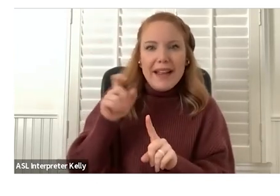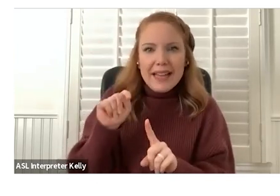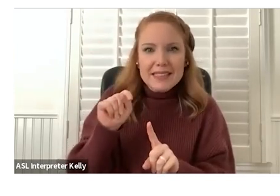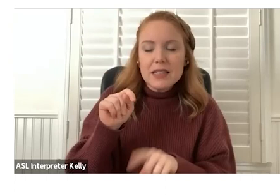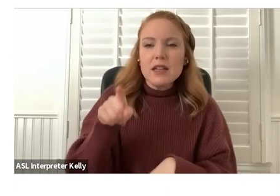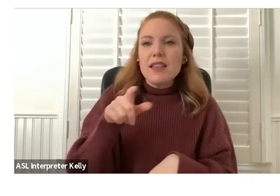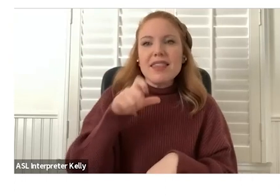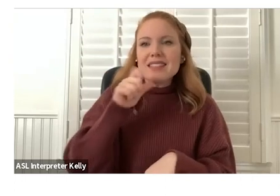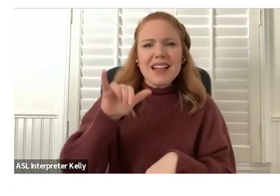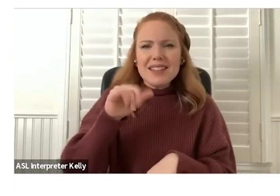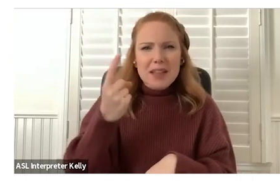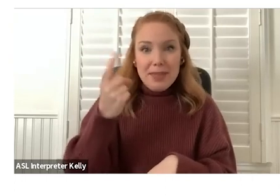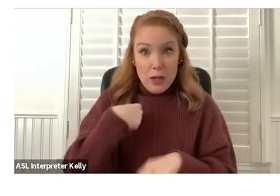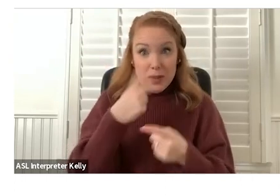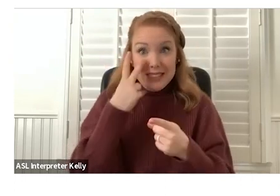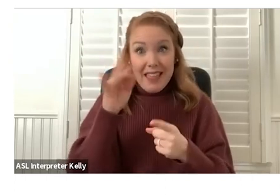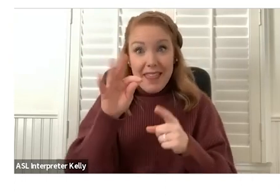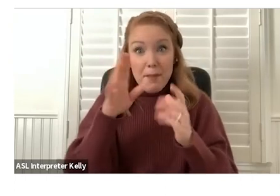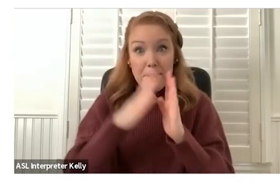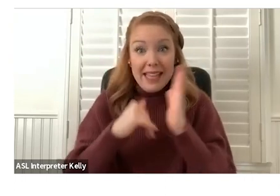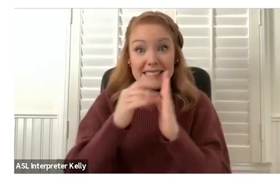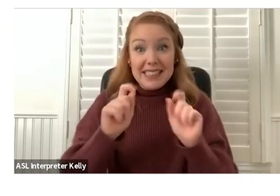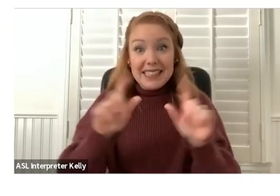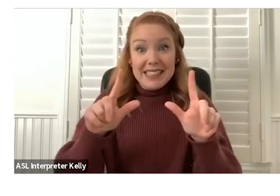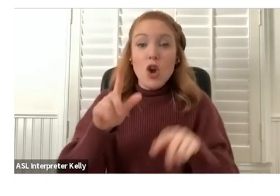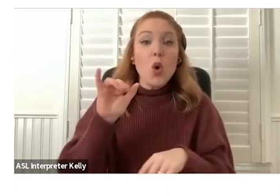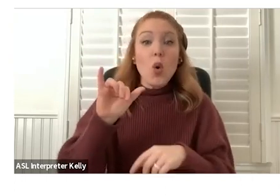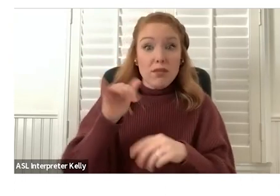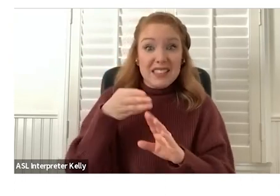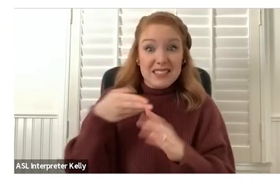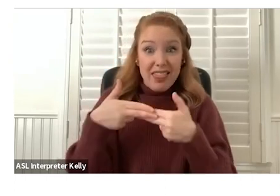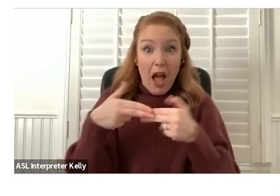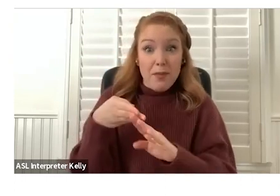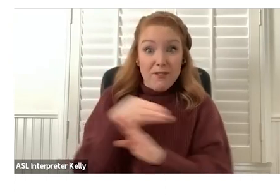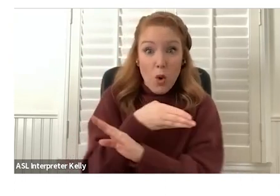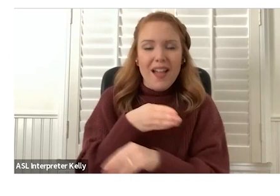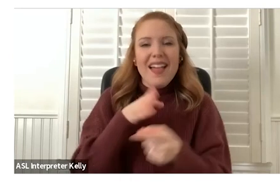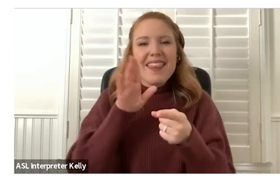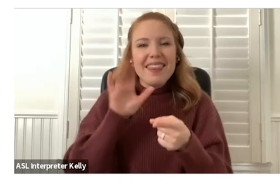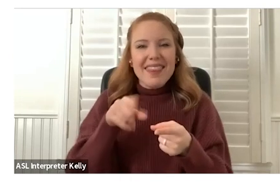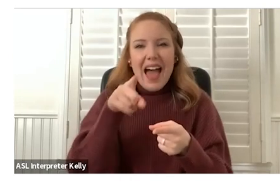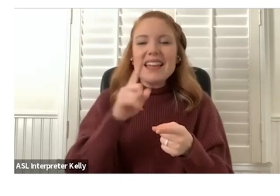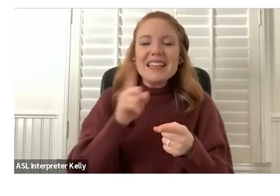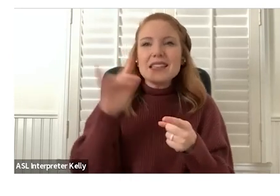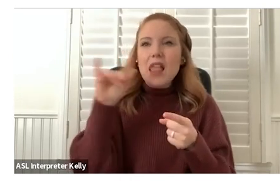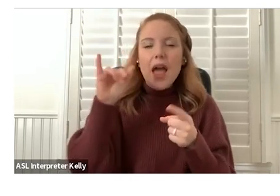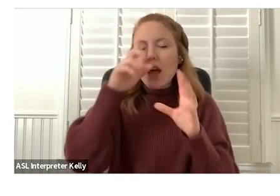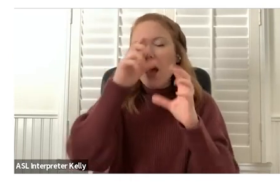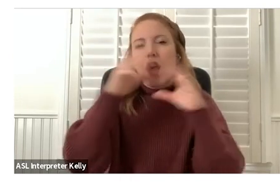very little veracity, very little truthfulness to the actual way that people lived, and the societies that the people of the so-called Orient